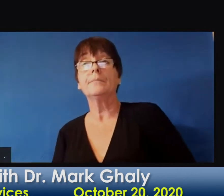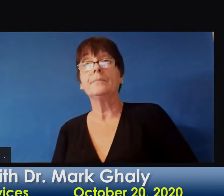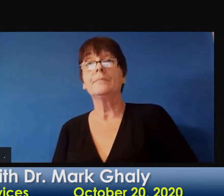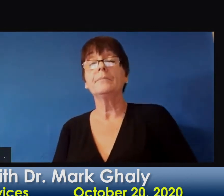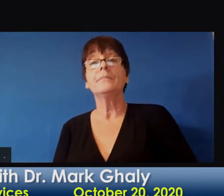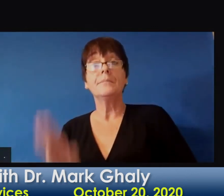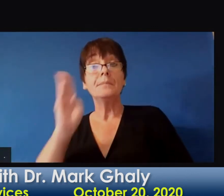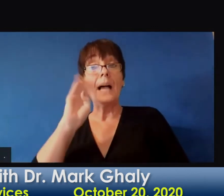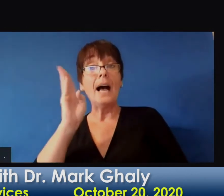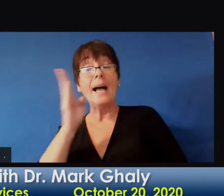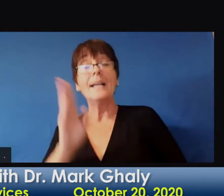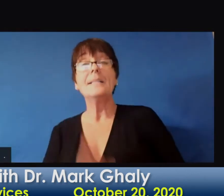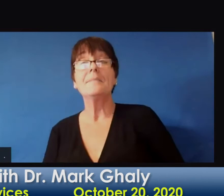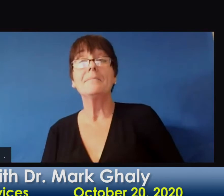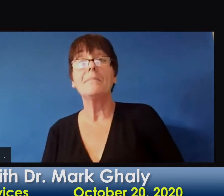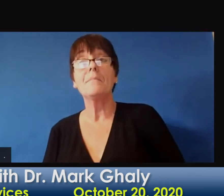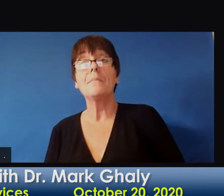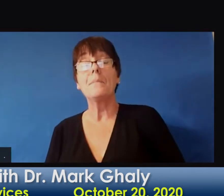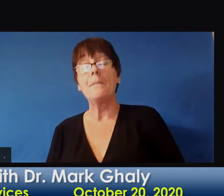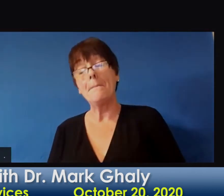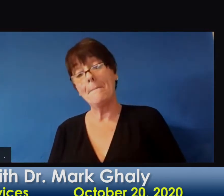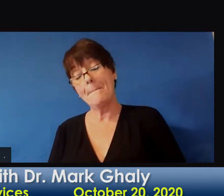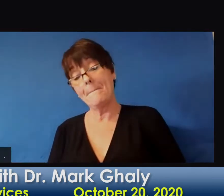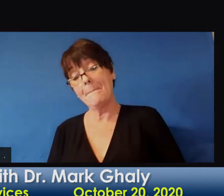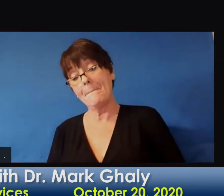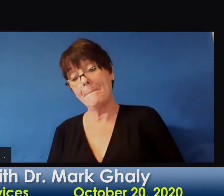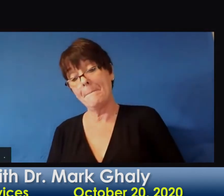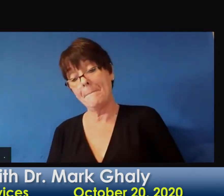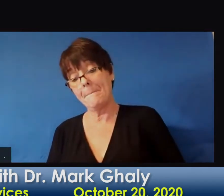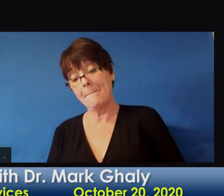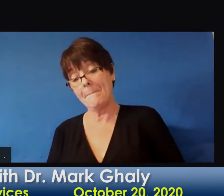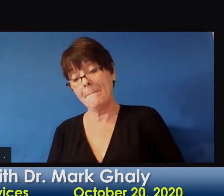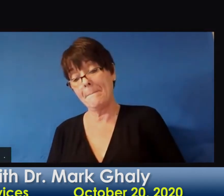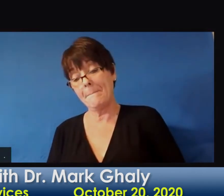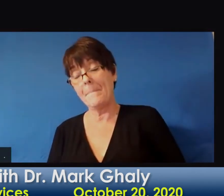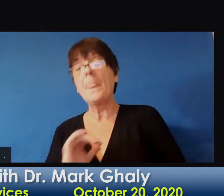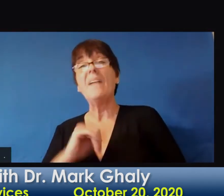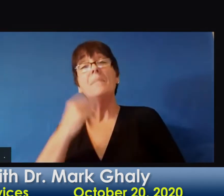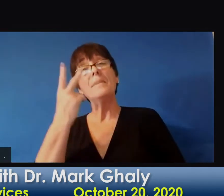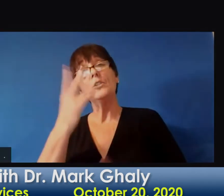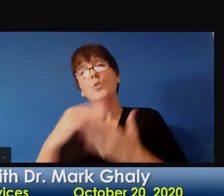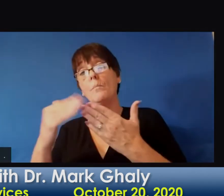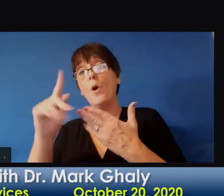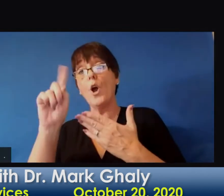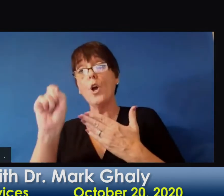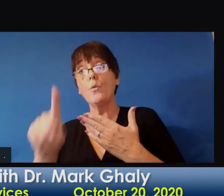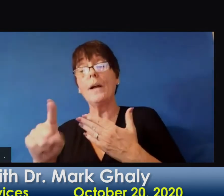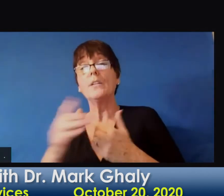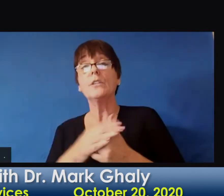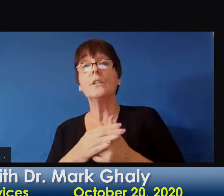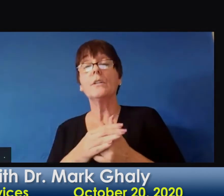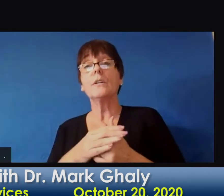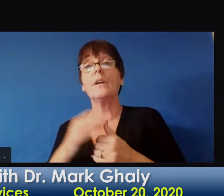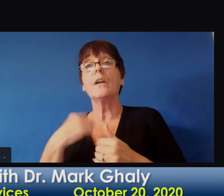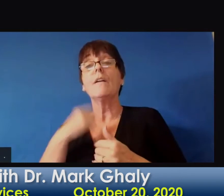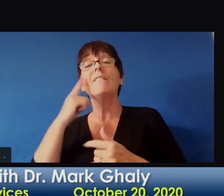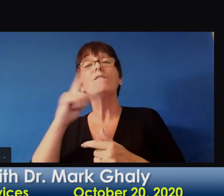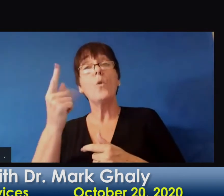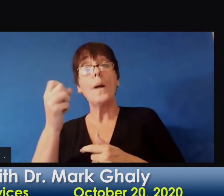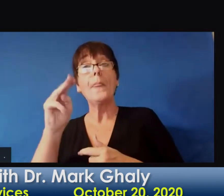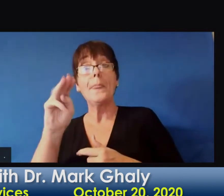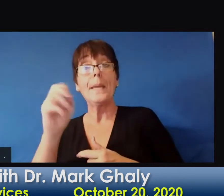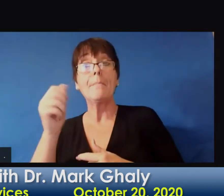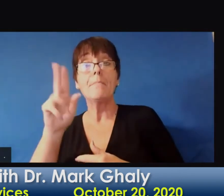Yeah, hi. I have it's kind of a two-part question, but the impression I get for theme parks, whether